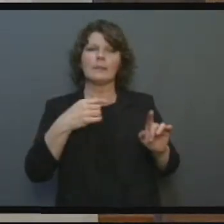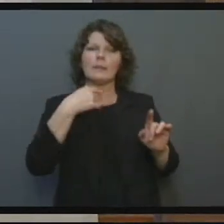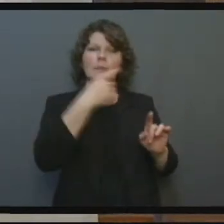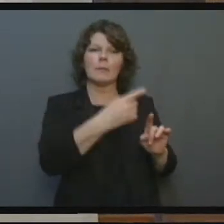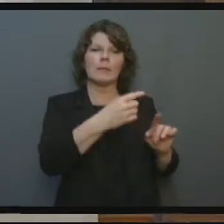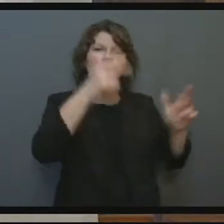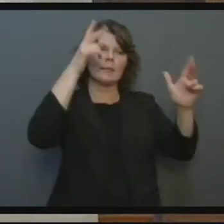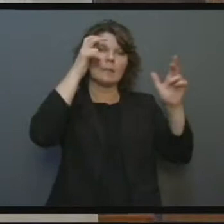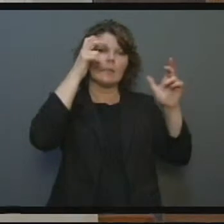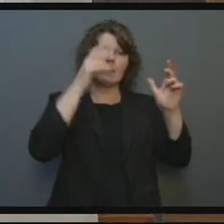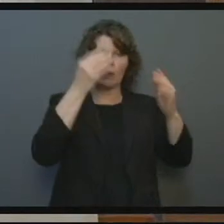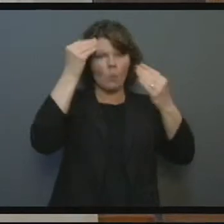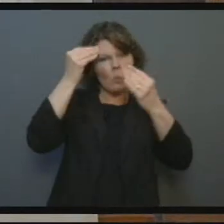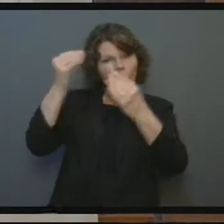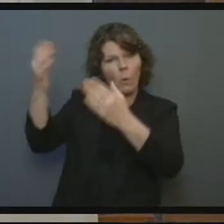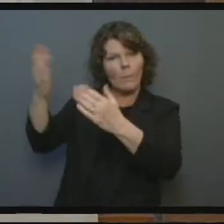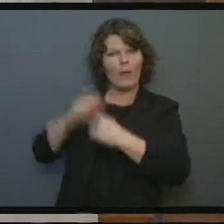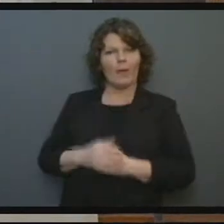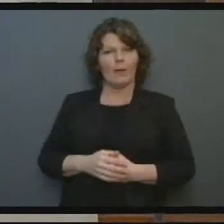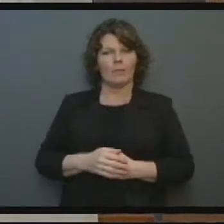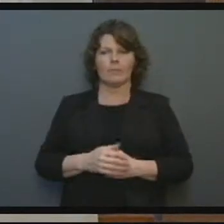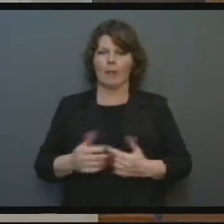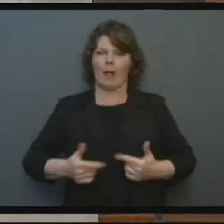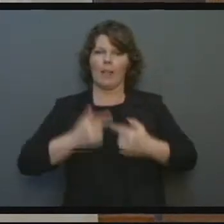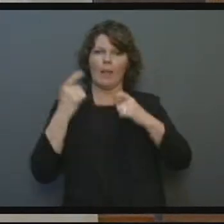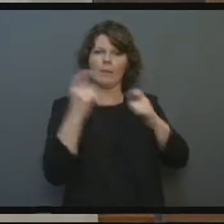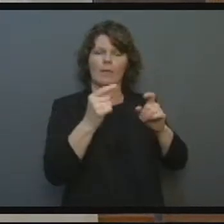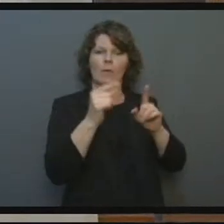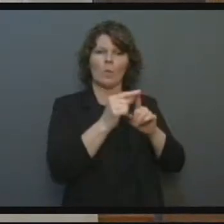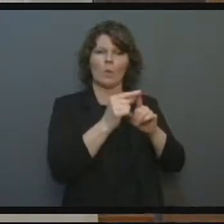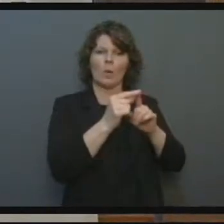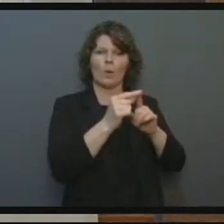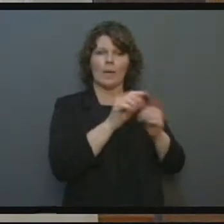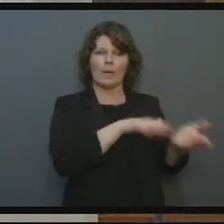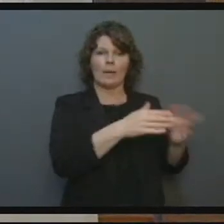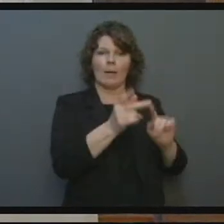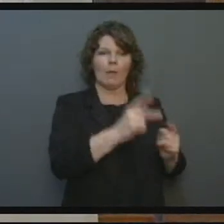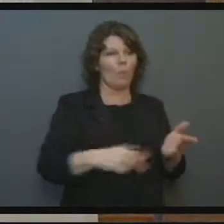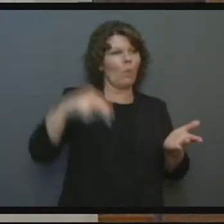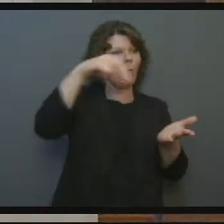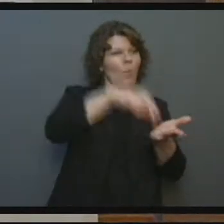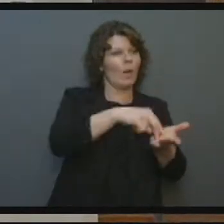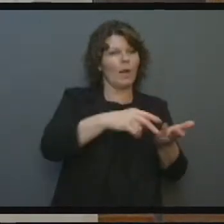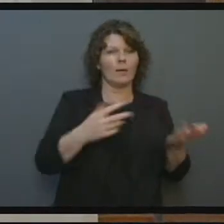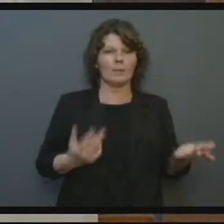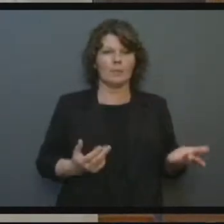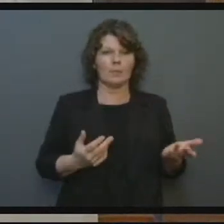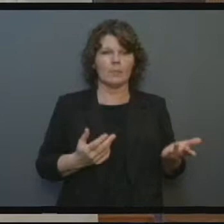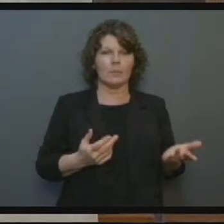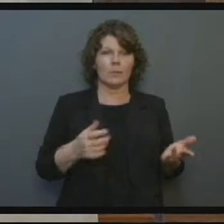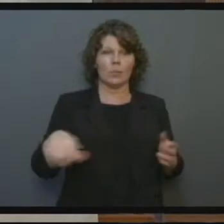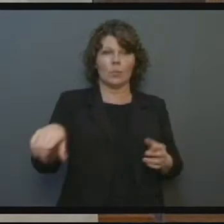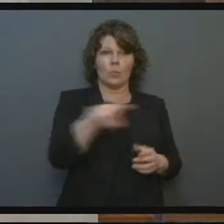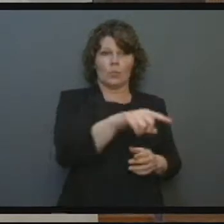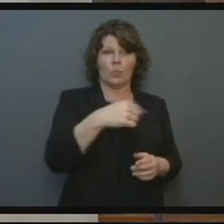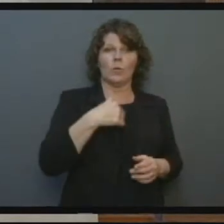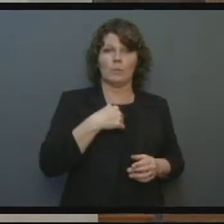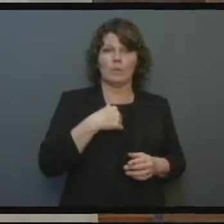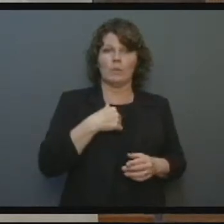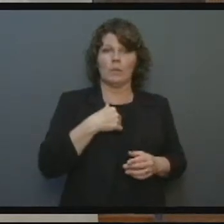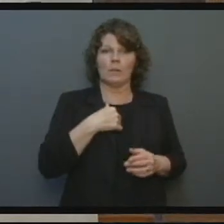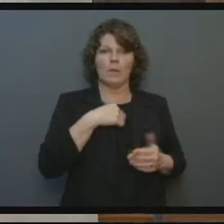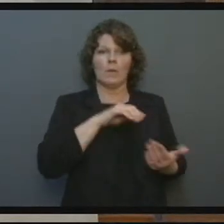him. How he says a life-giving word and the dead rise. And now you too are faced with the empty